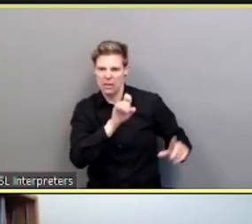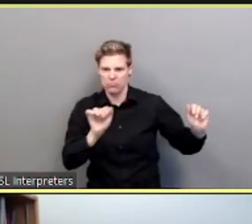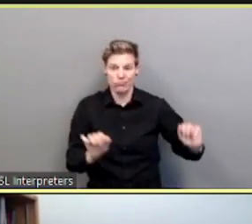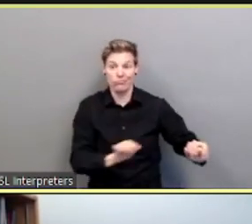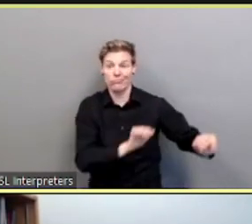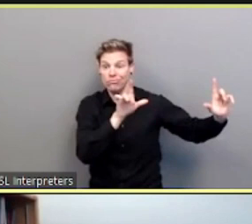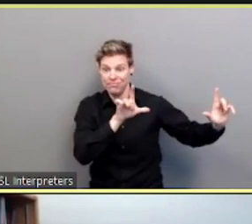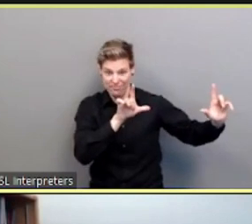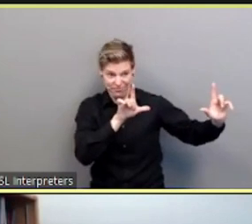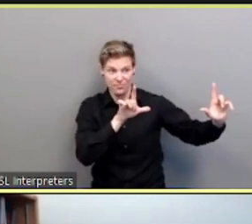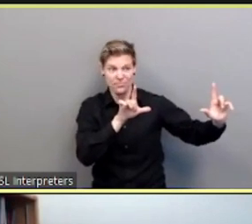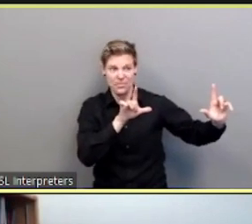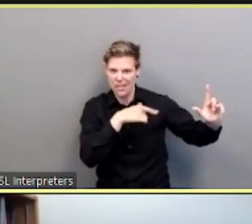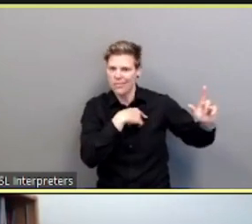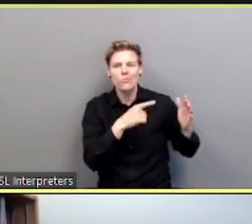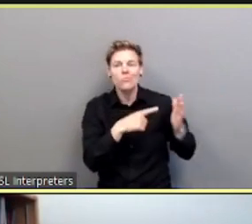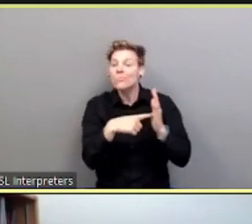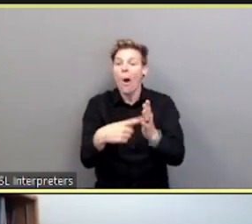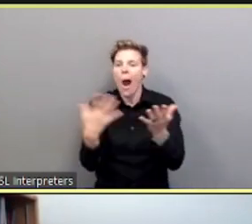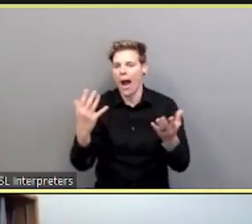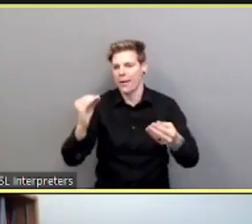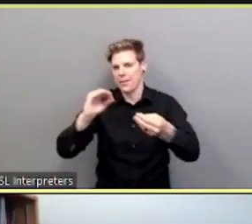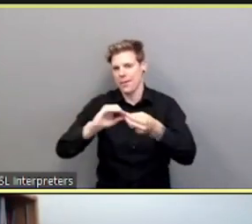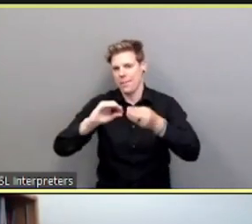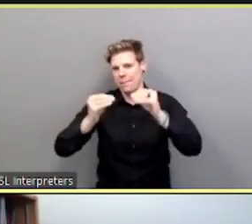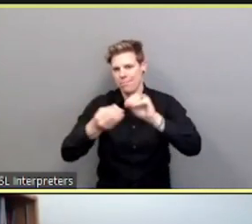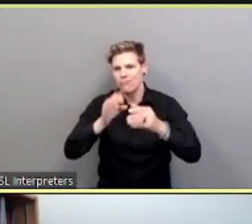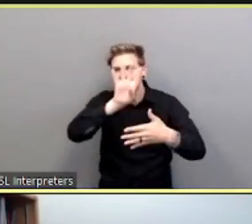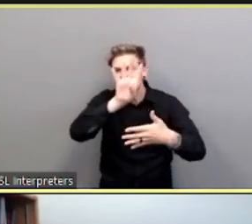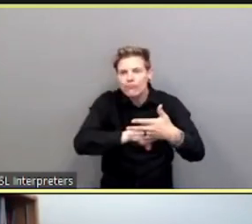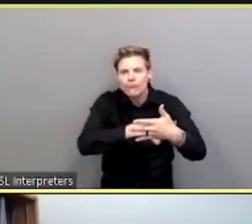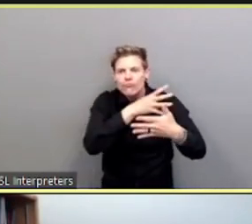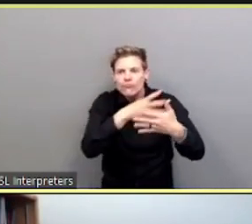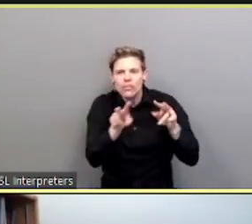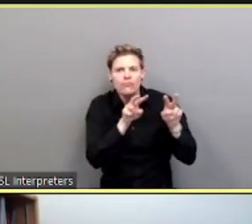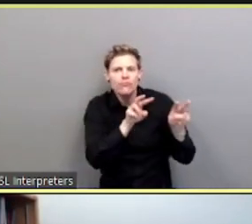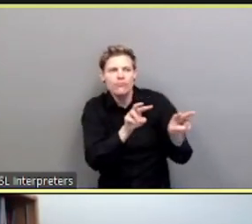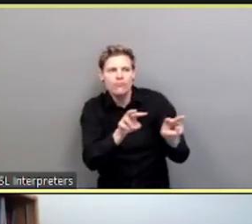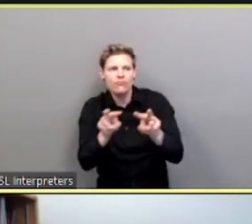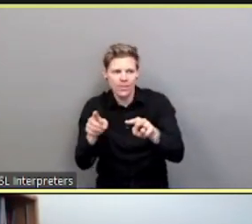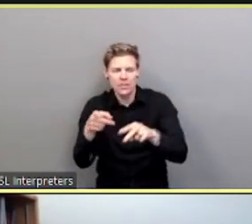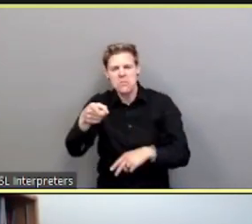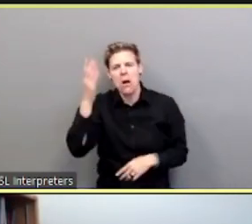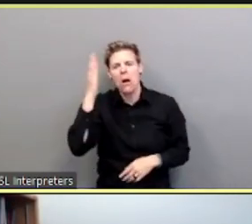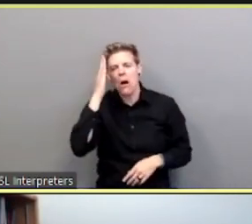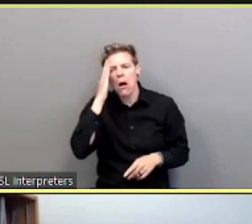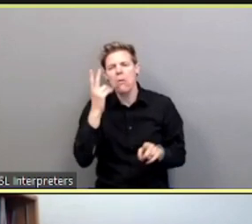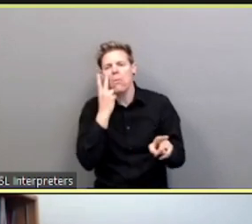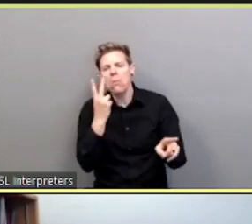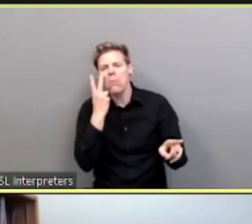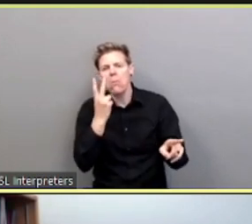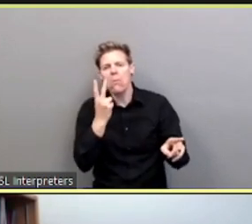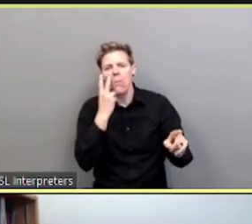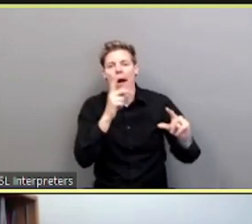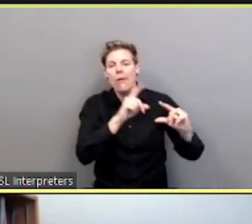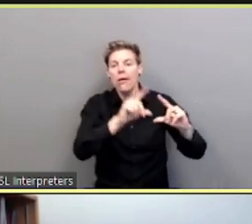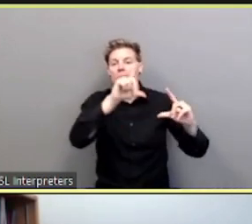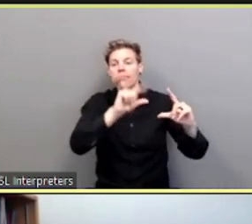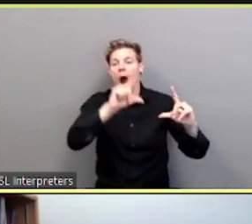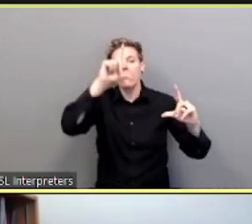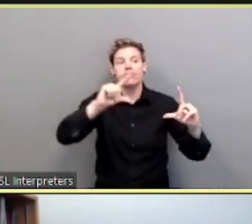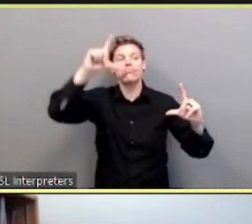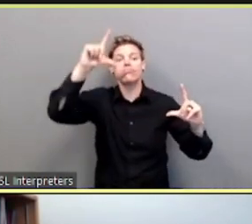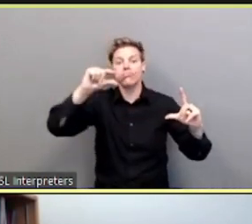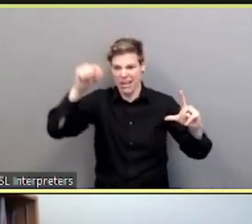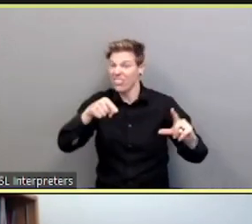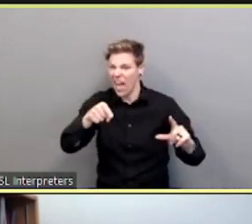COVID data. So the first one I think everybody's familiar with. This is our statewide epidemic curve.